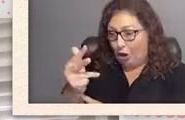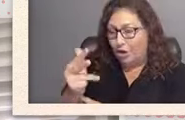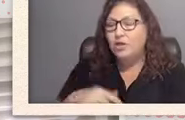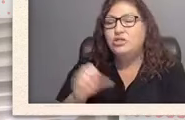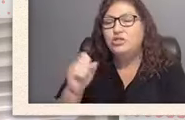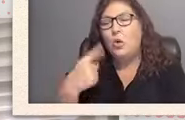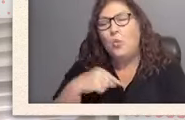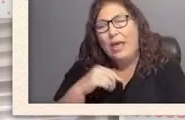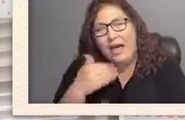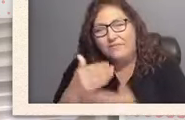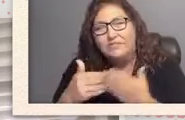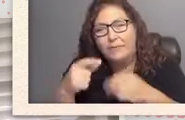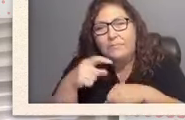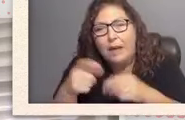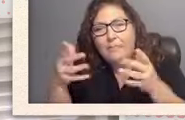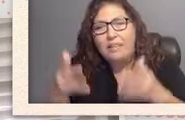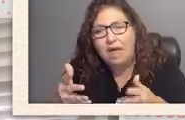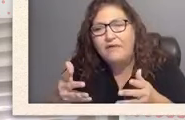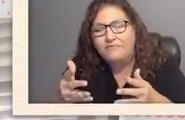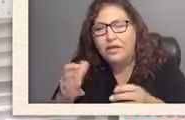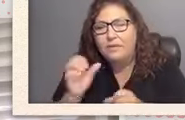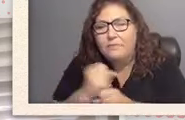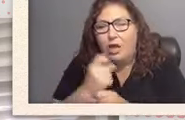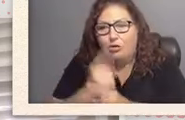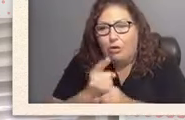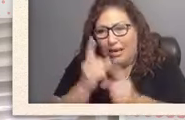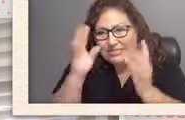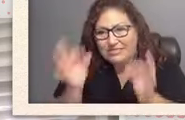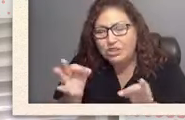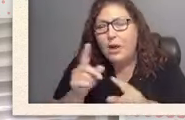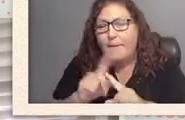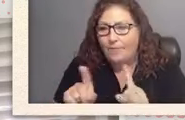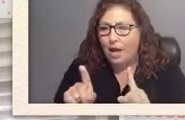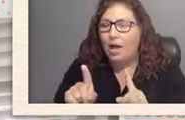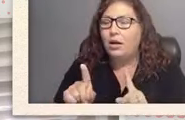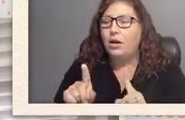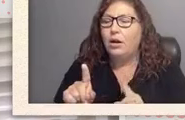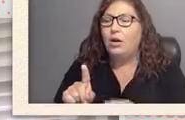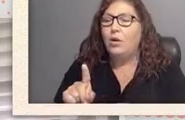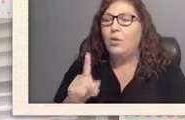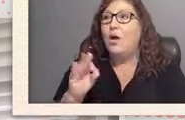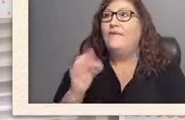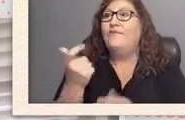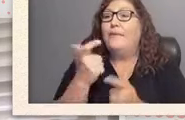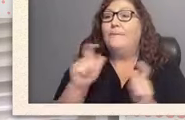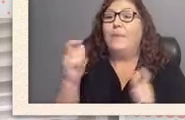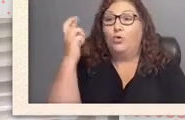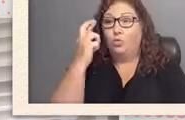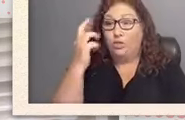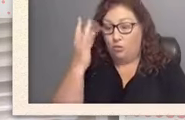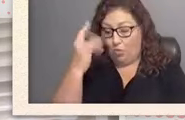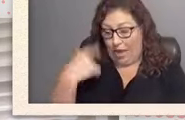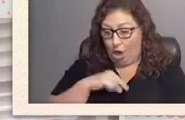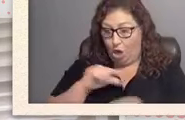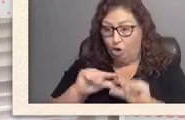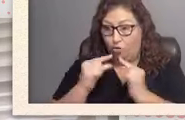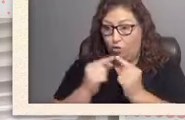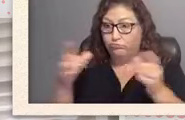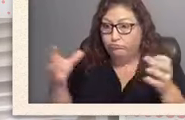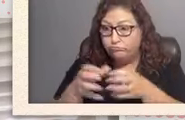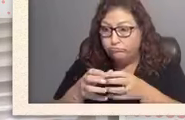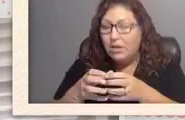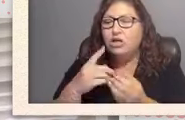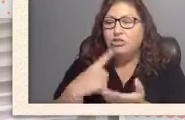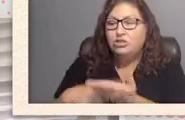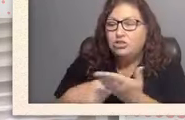bit of time to make the right decisions. But one of the big reasons why our group is together is to talk about these